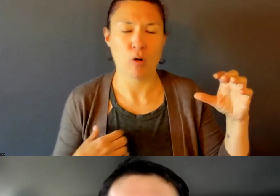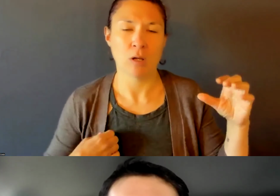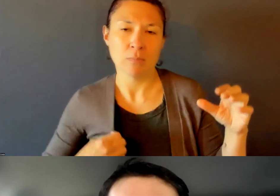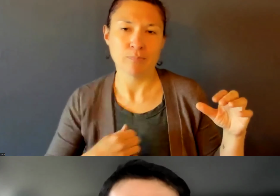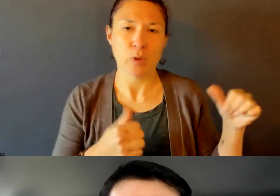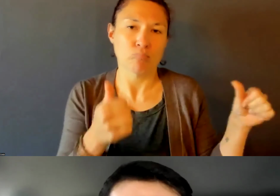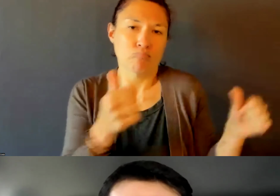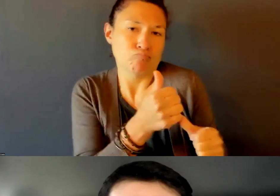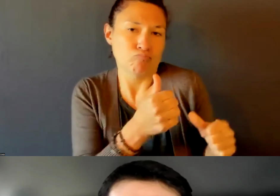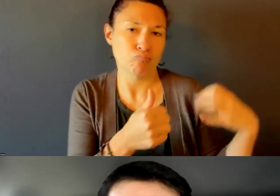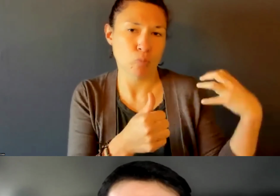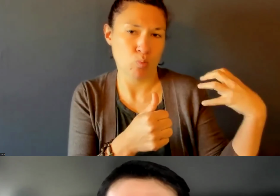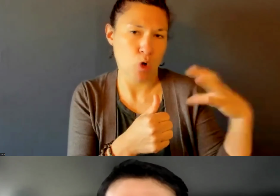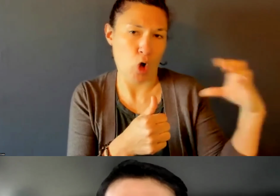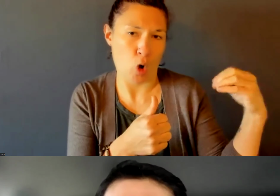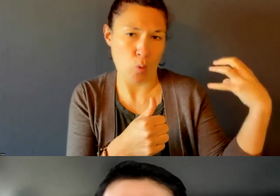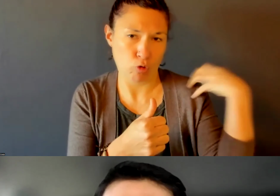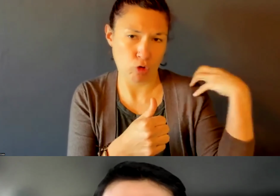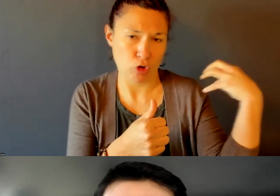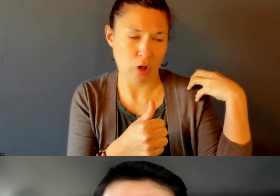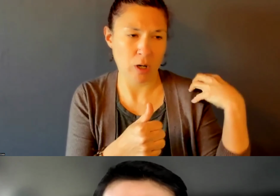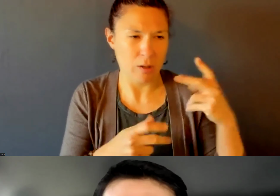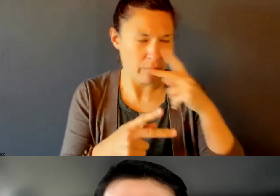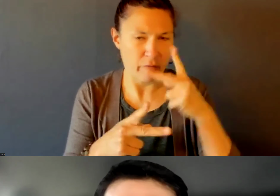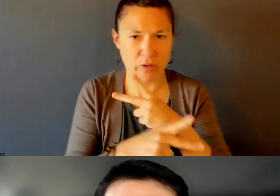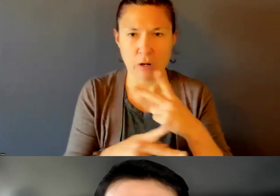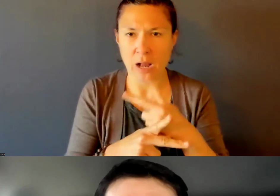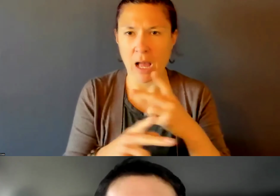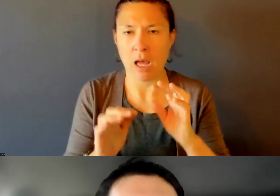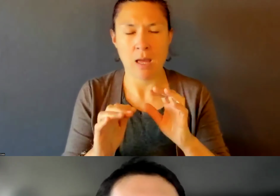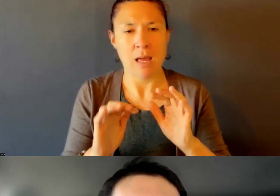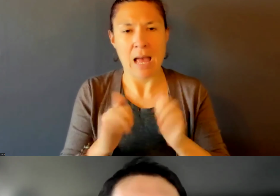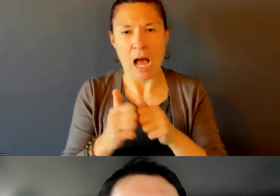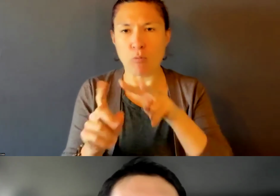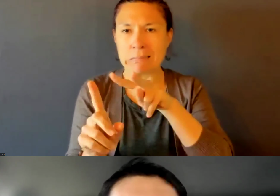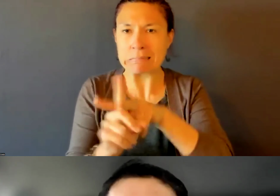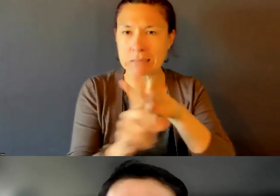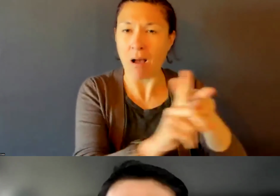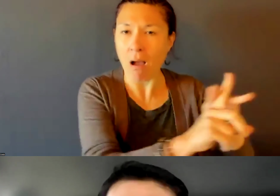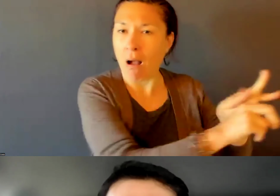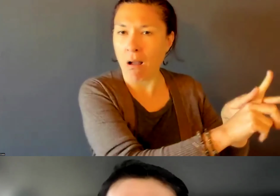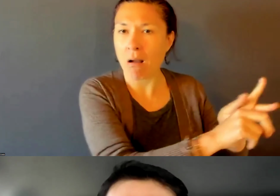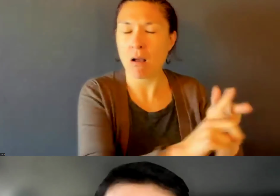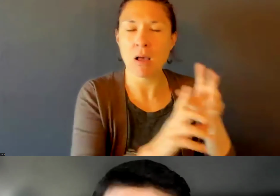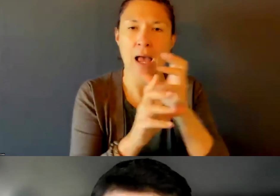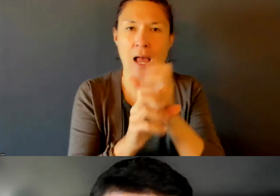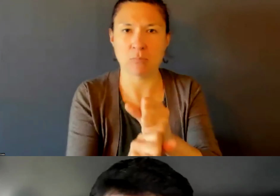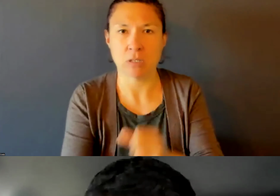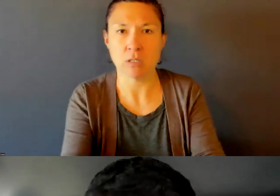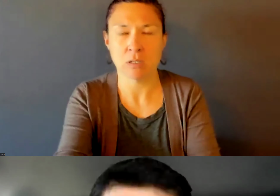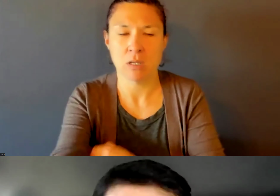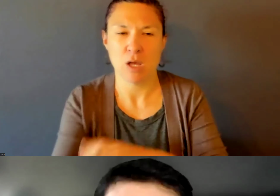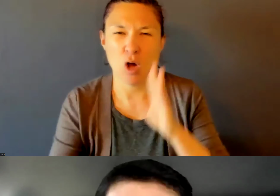are going to be reviewing which abstracts, and then we'll be able to make those assignments later on in the